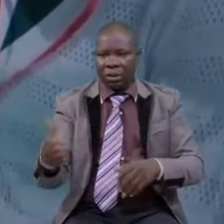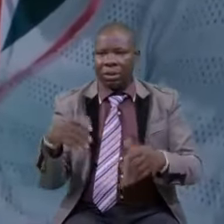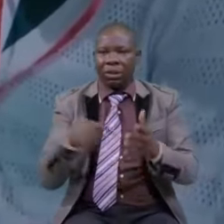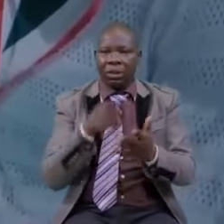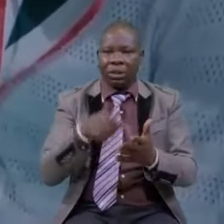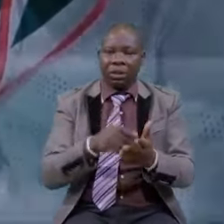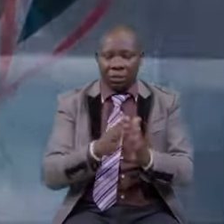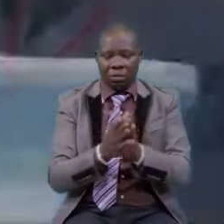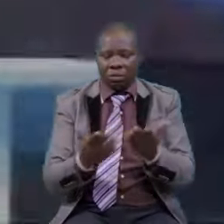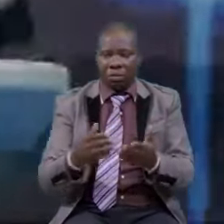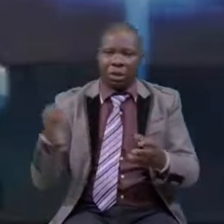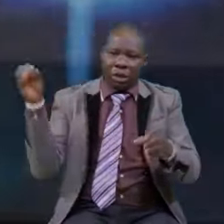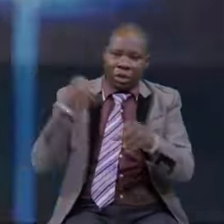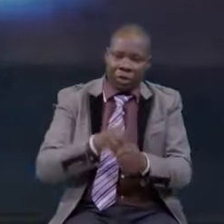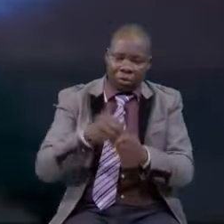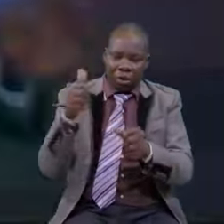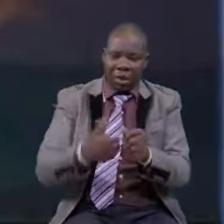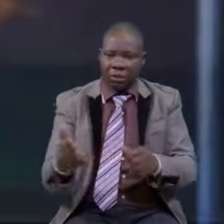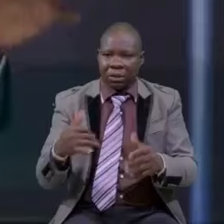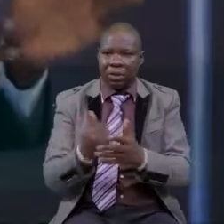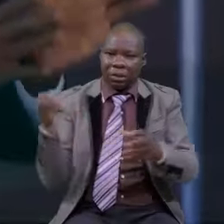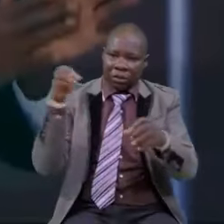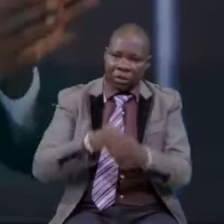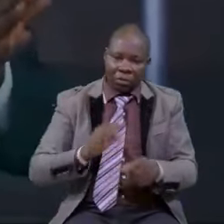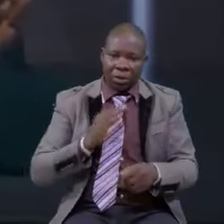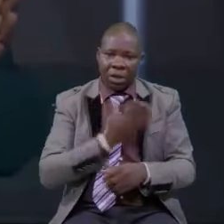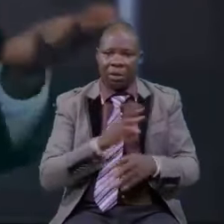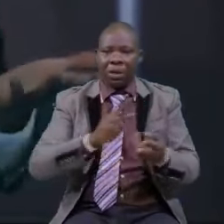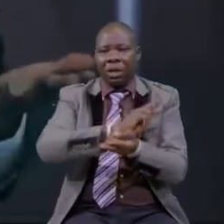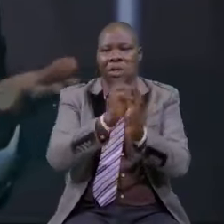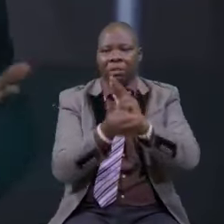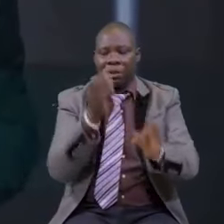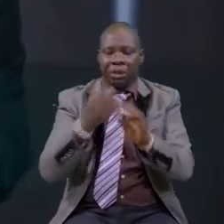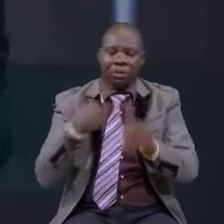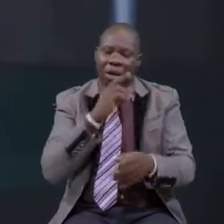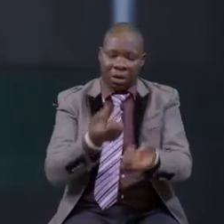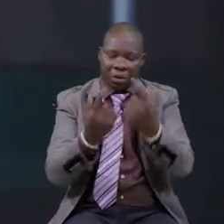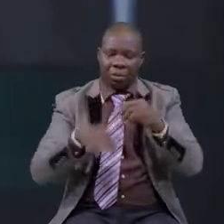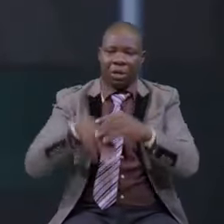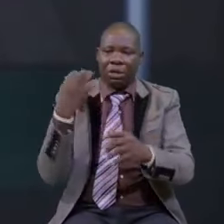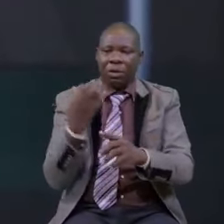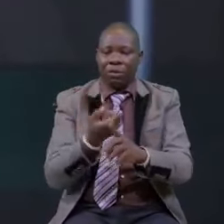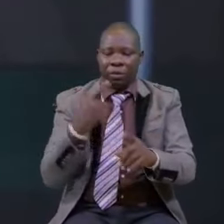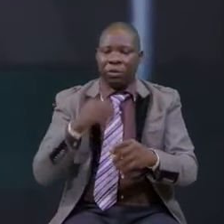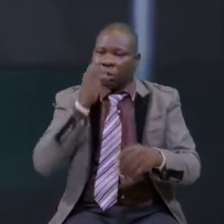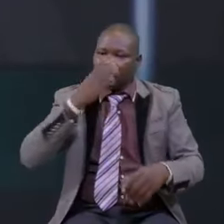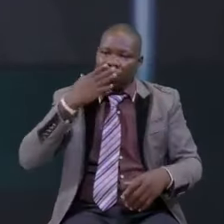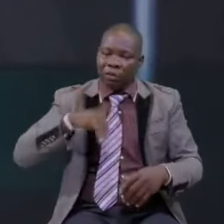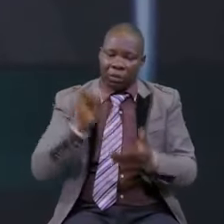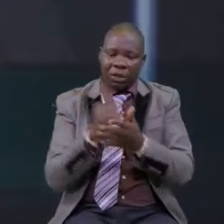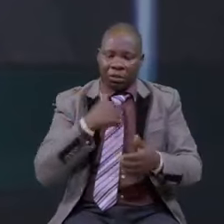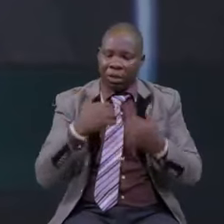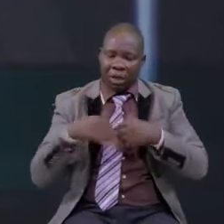includes our repentance if we're coming out of the evil we have done. It includes our regeneration